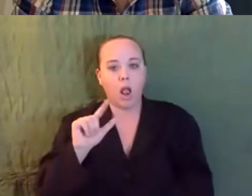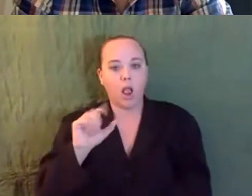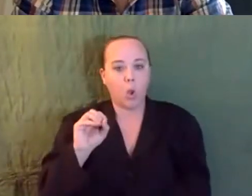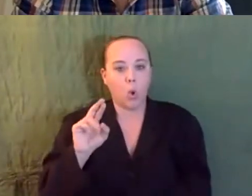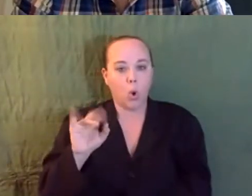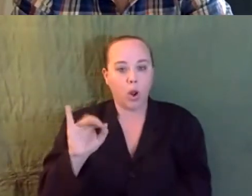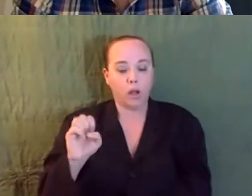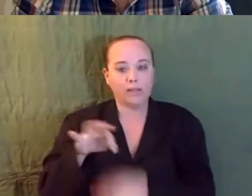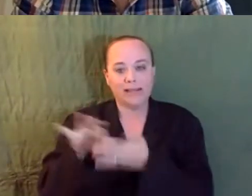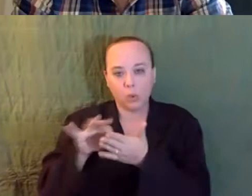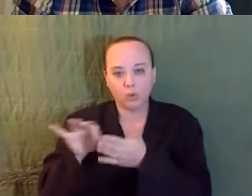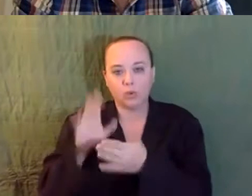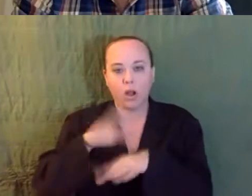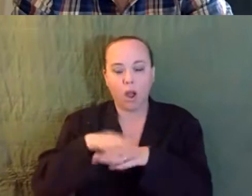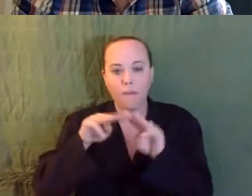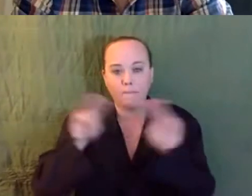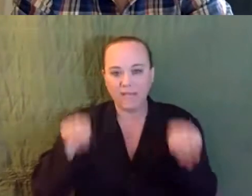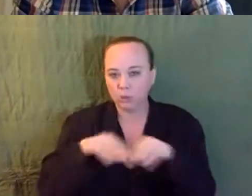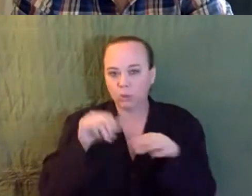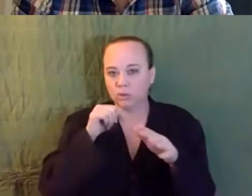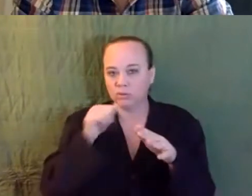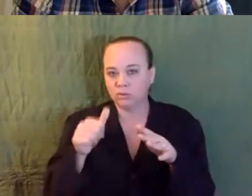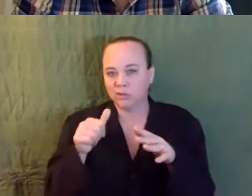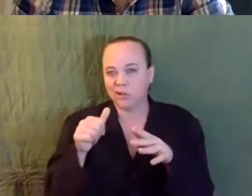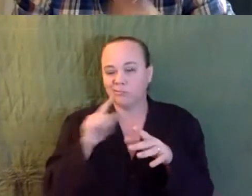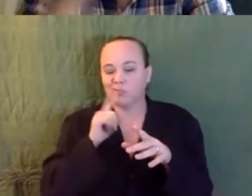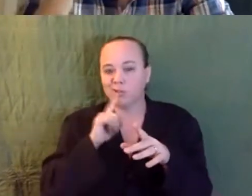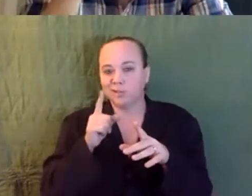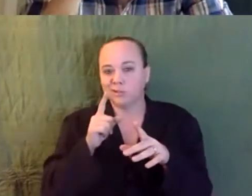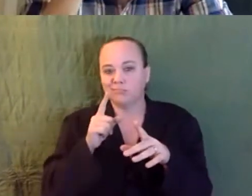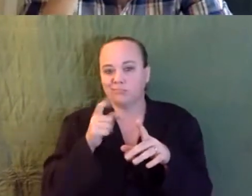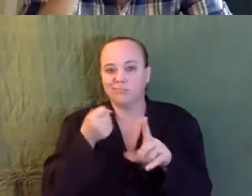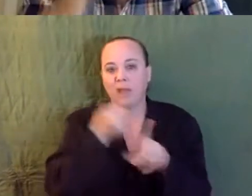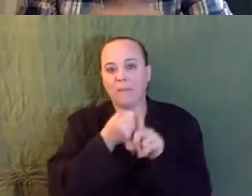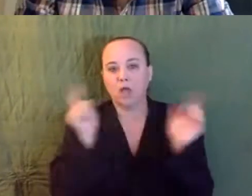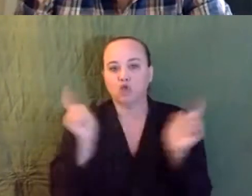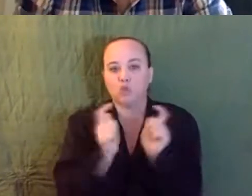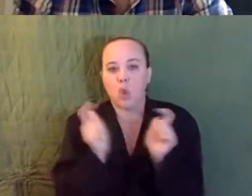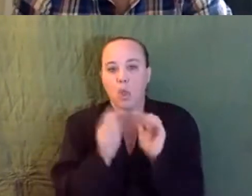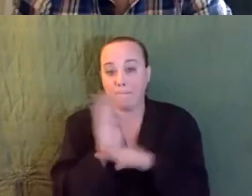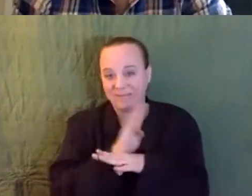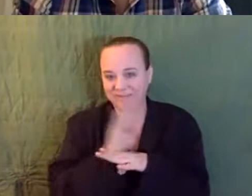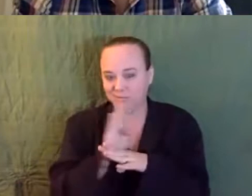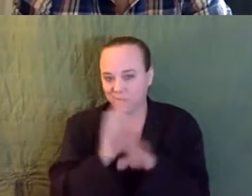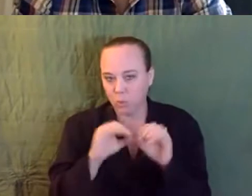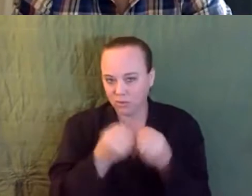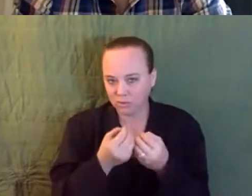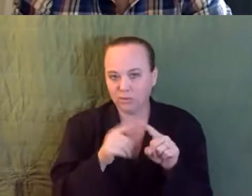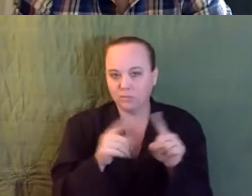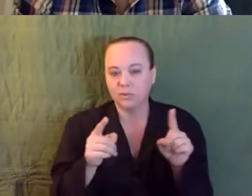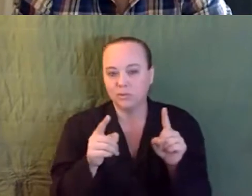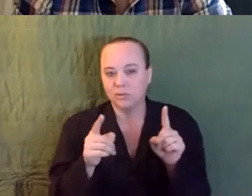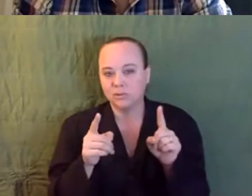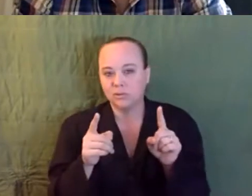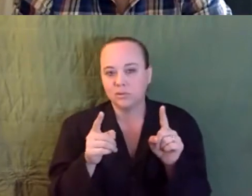menus that generally don't apply to smaller organizations. Certainly,